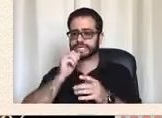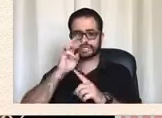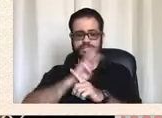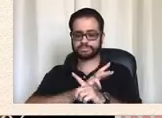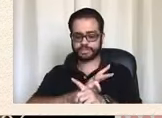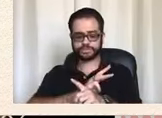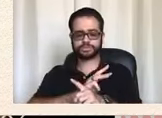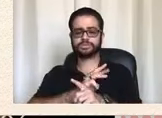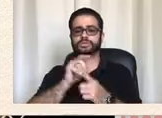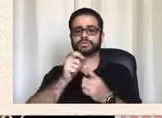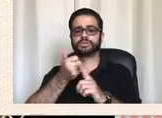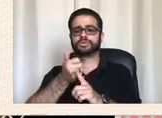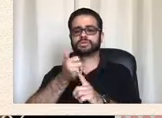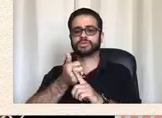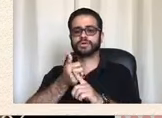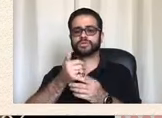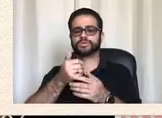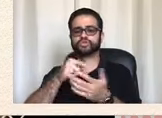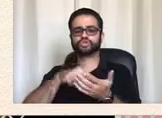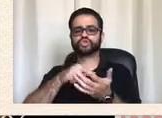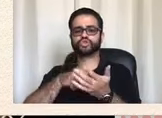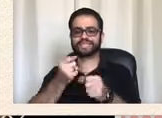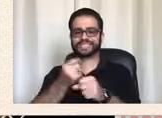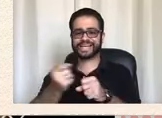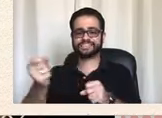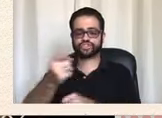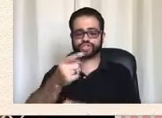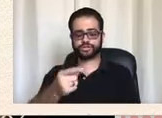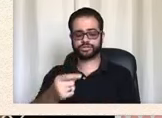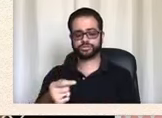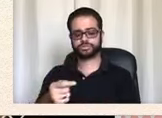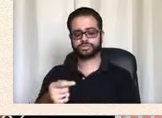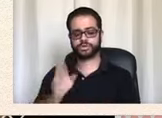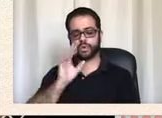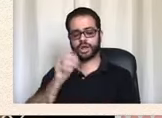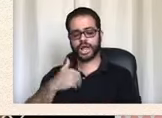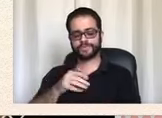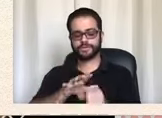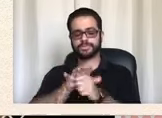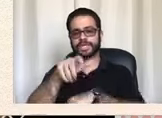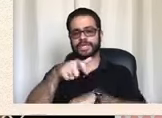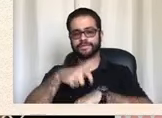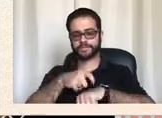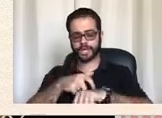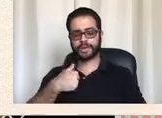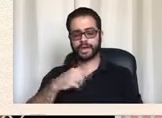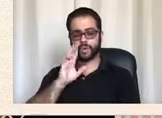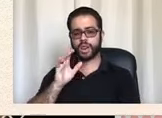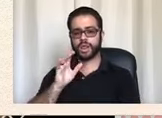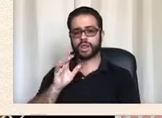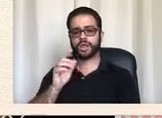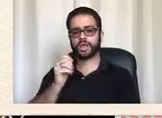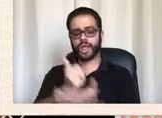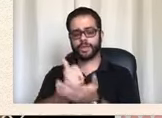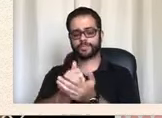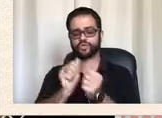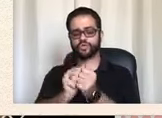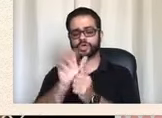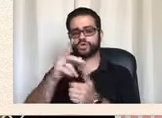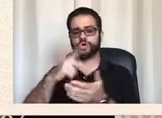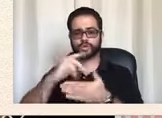due the next year. Okay, so you guys are going to have plenty of time. I'm going to help you with your project and how to come up with your project.